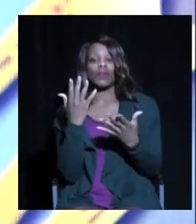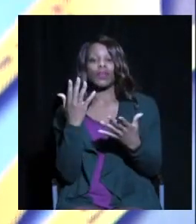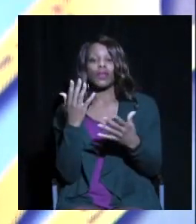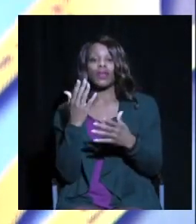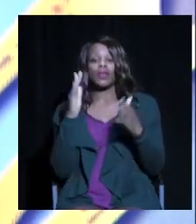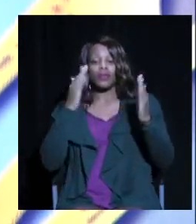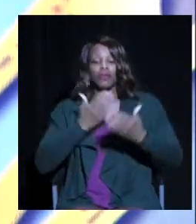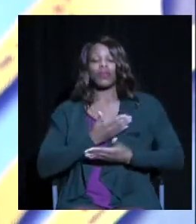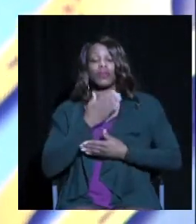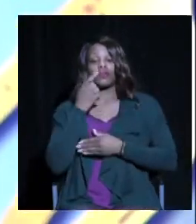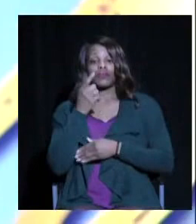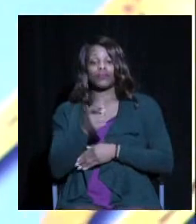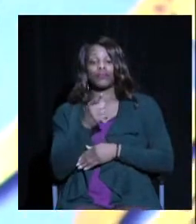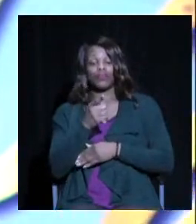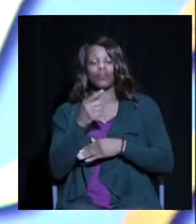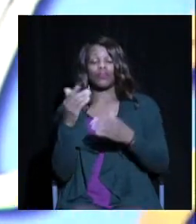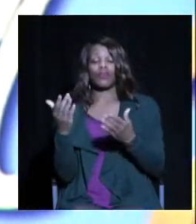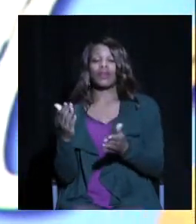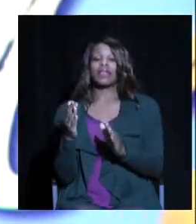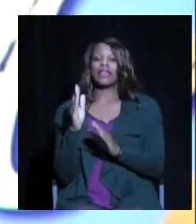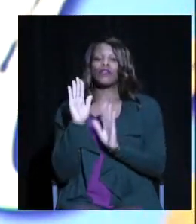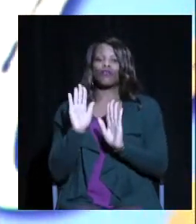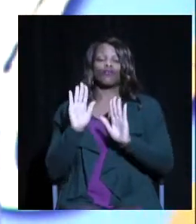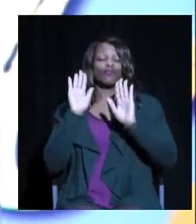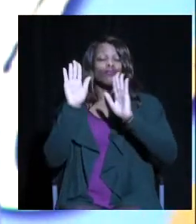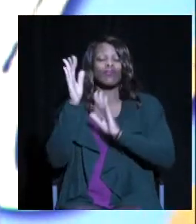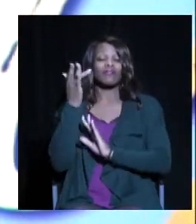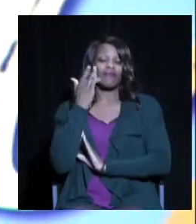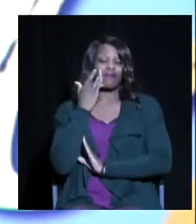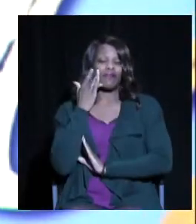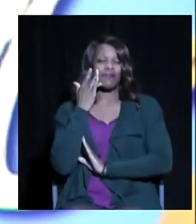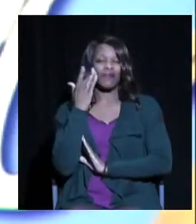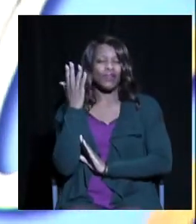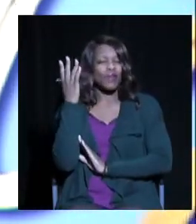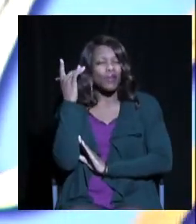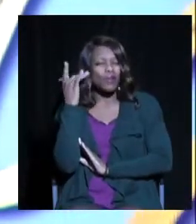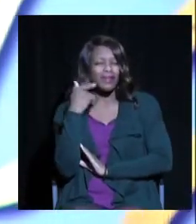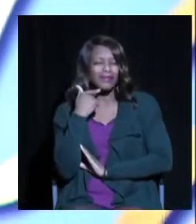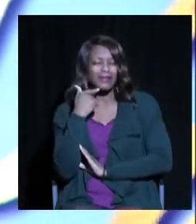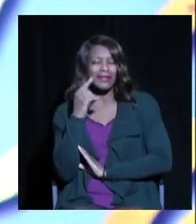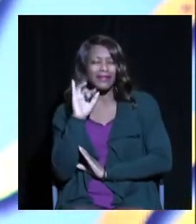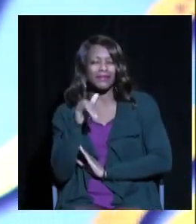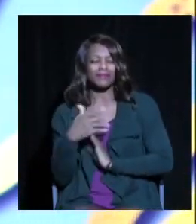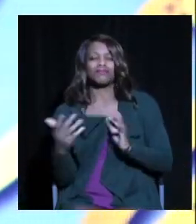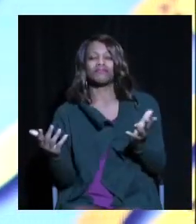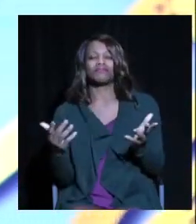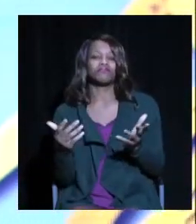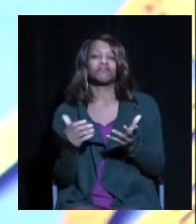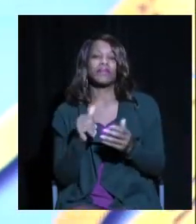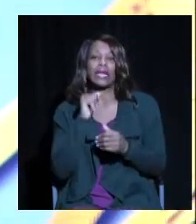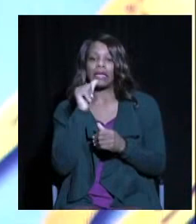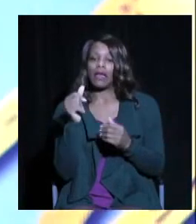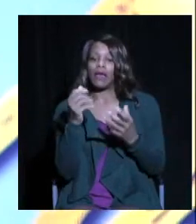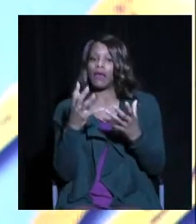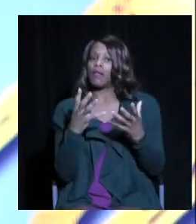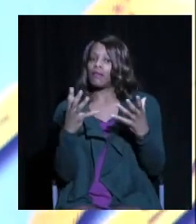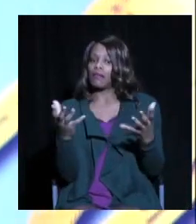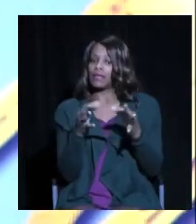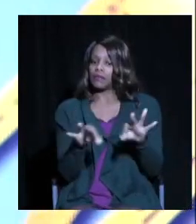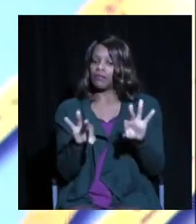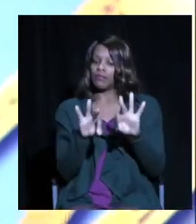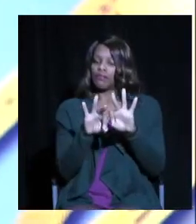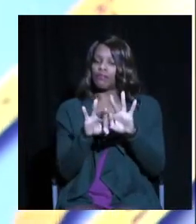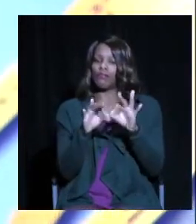highly favored. Now, why would he call her highly favored? Because what we just saw is there's not a lot of special things about